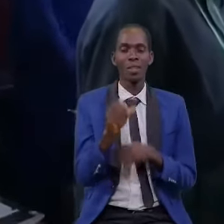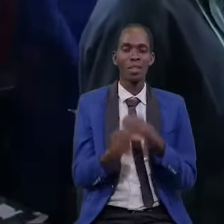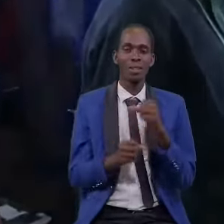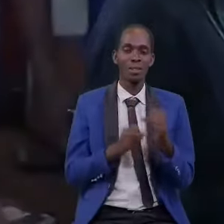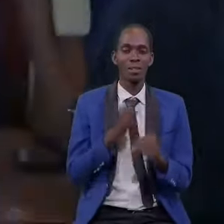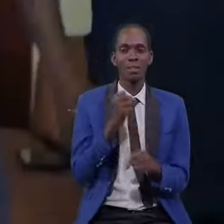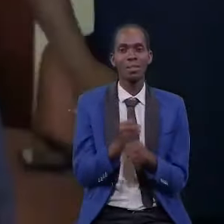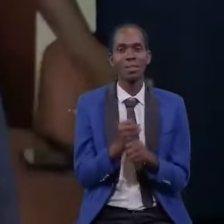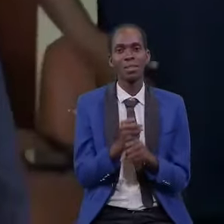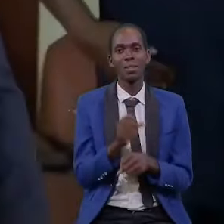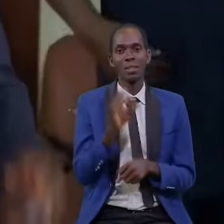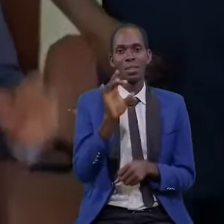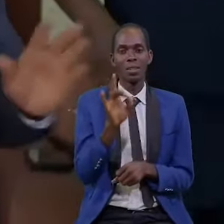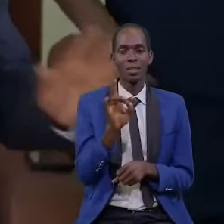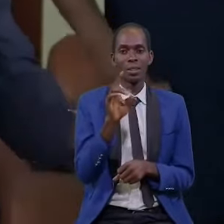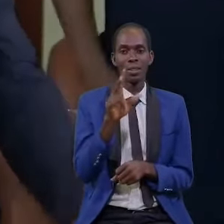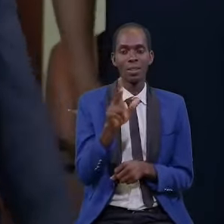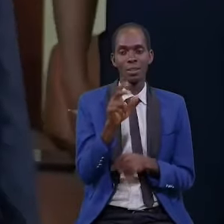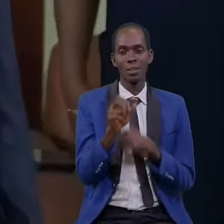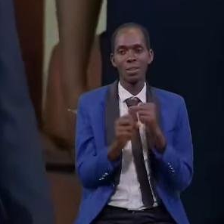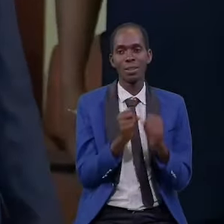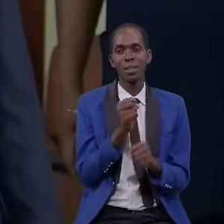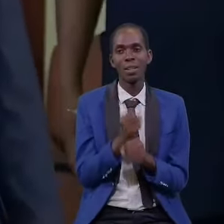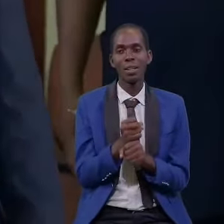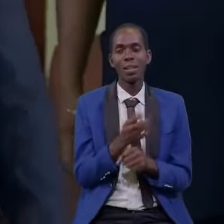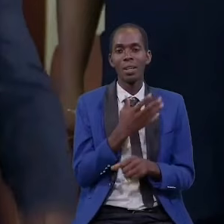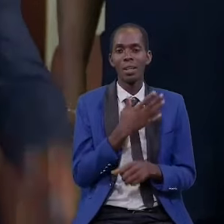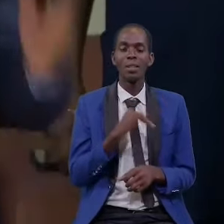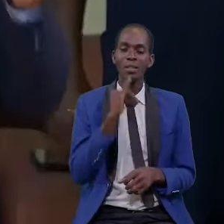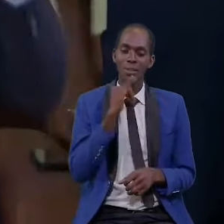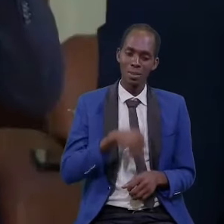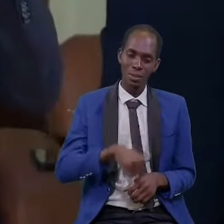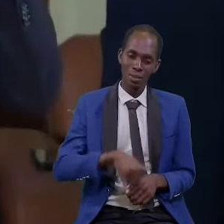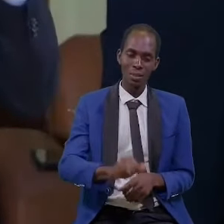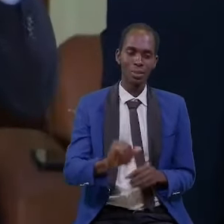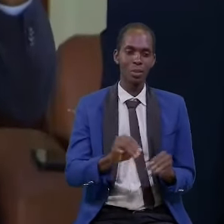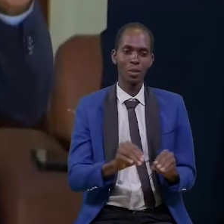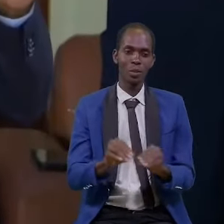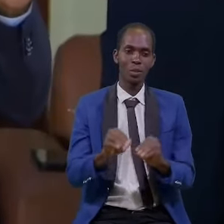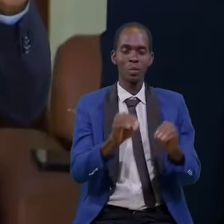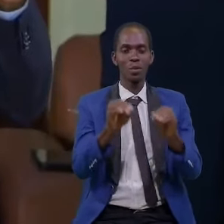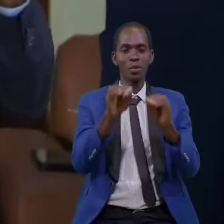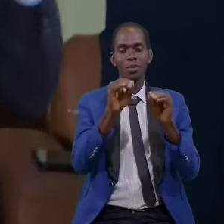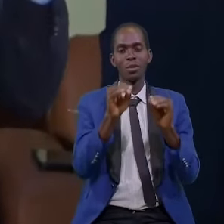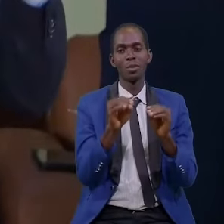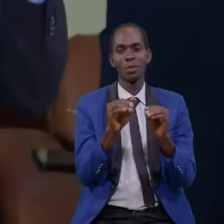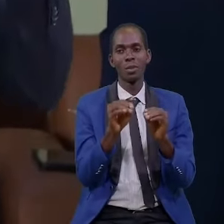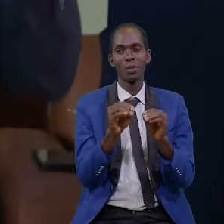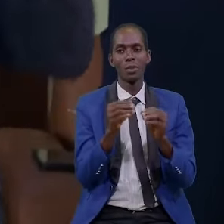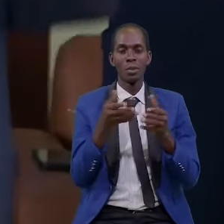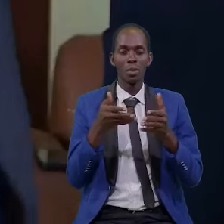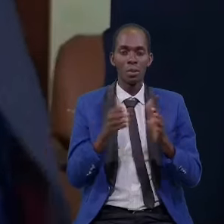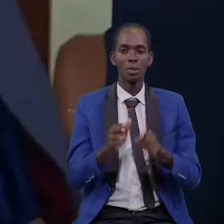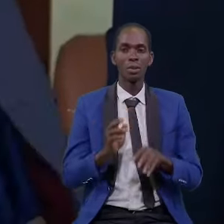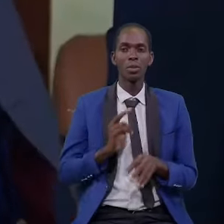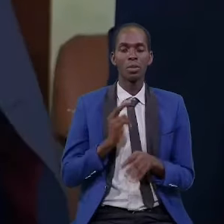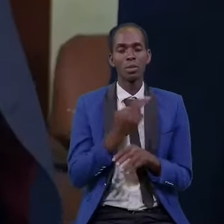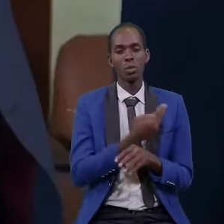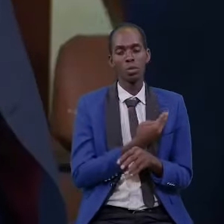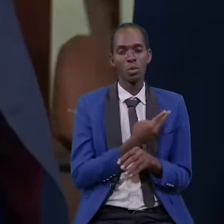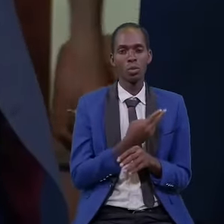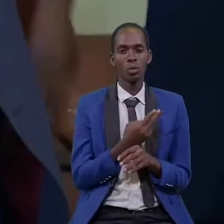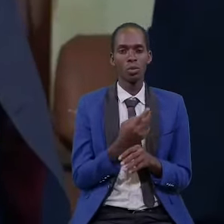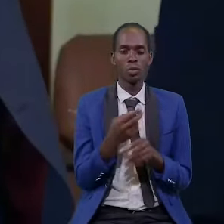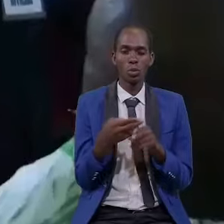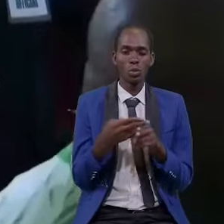83 years. And he's still running. Let's quietly bow down our heads, lift him